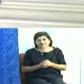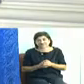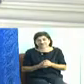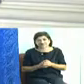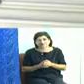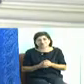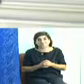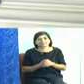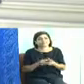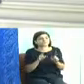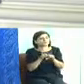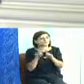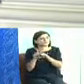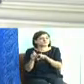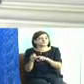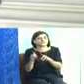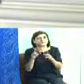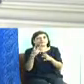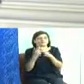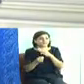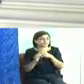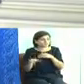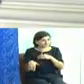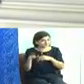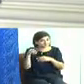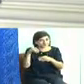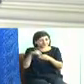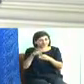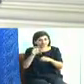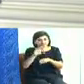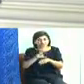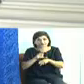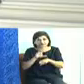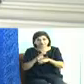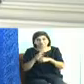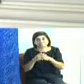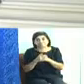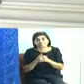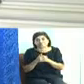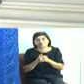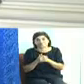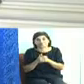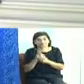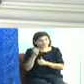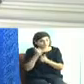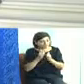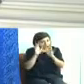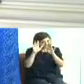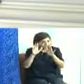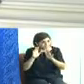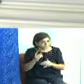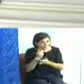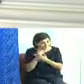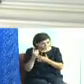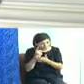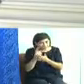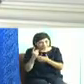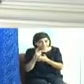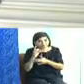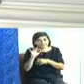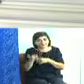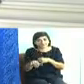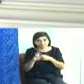We also both grew up in church, and every Sunday we were that kind of